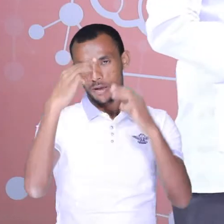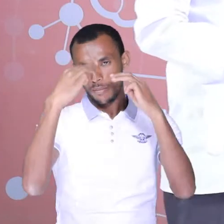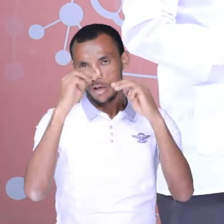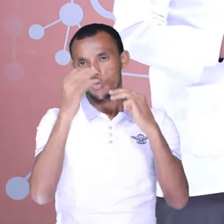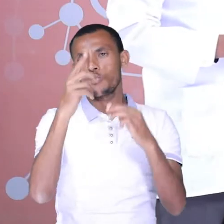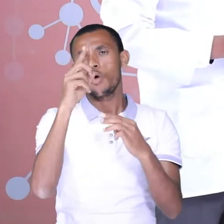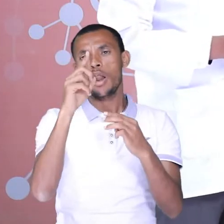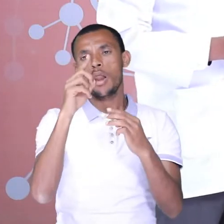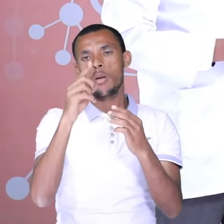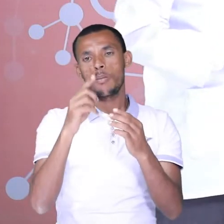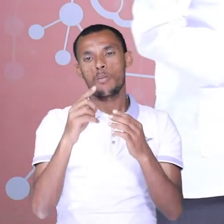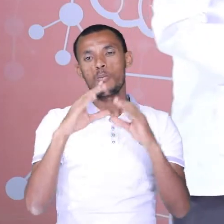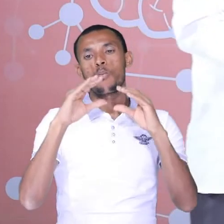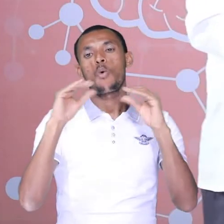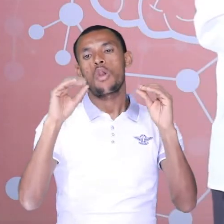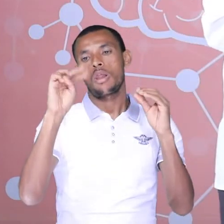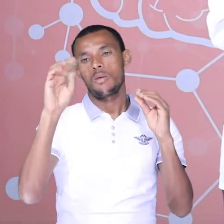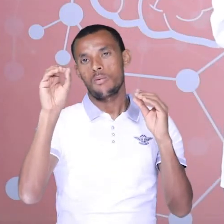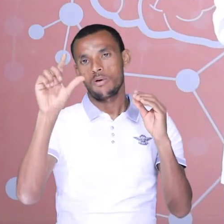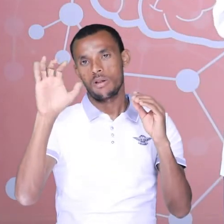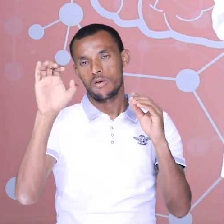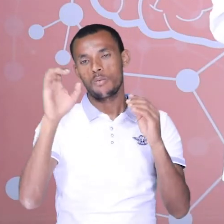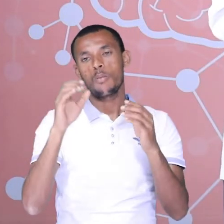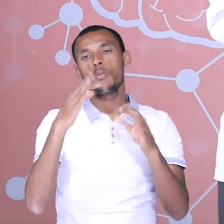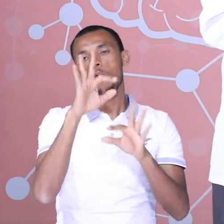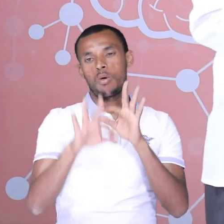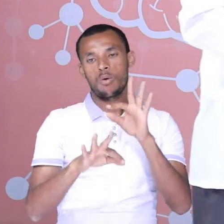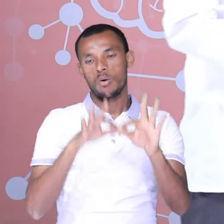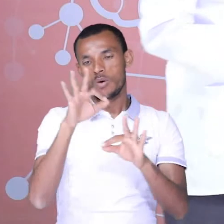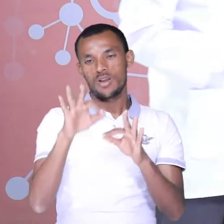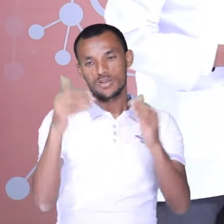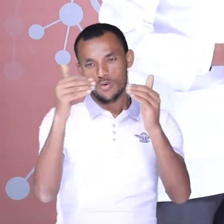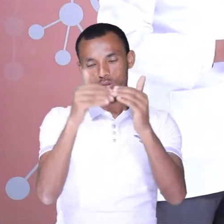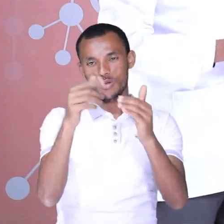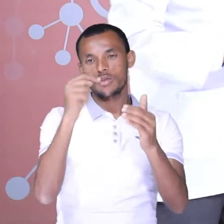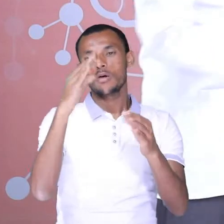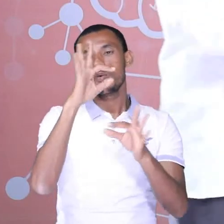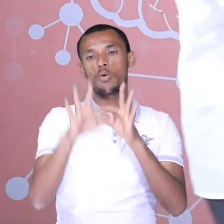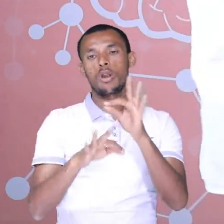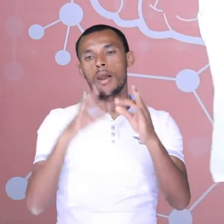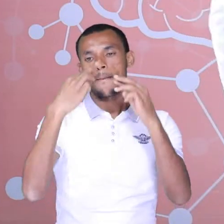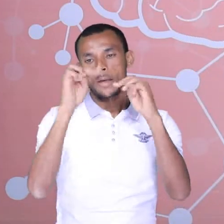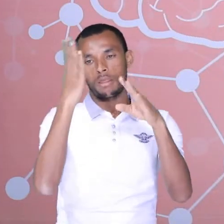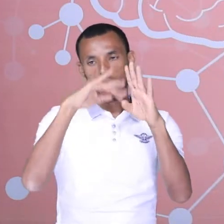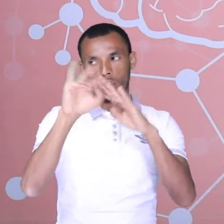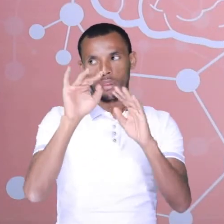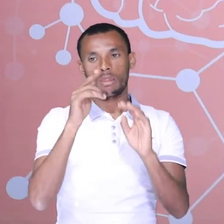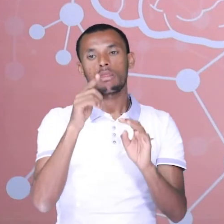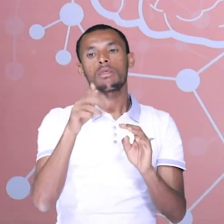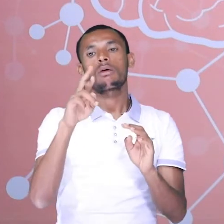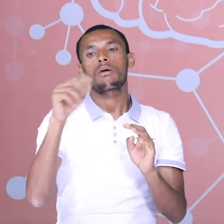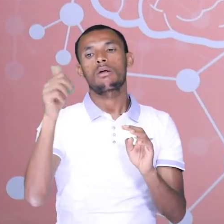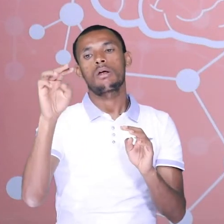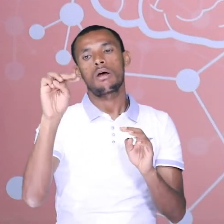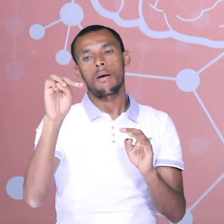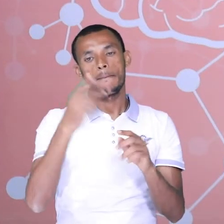molecule is also equal to the molecular mass in gram. The molecular mass in gram.